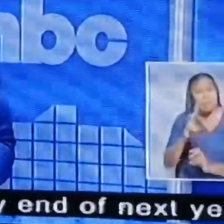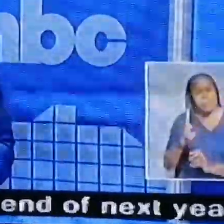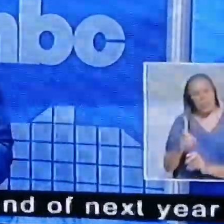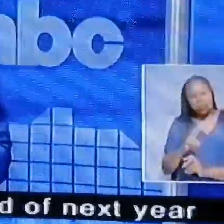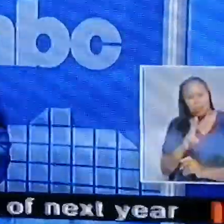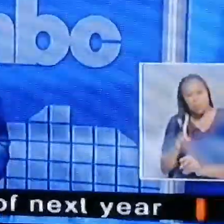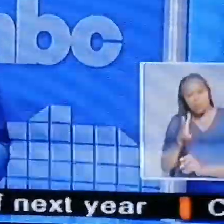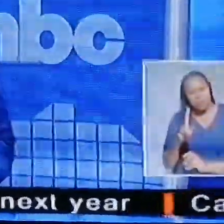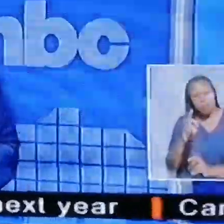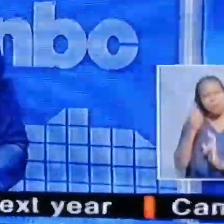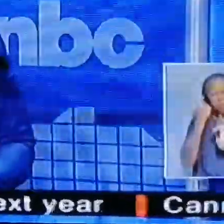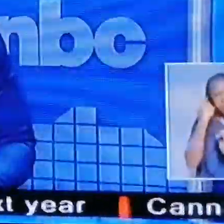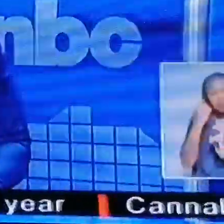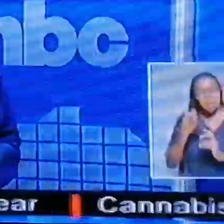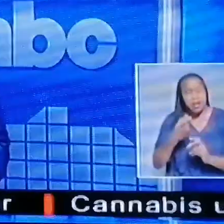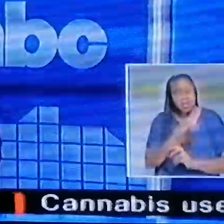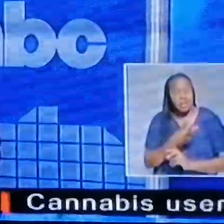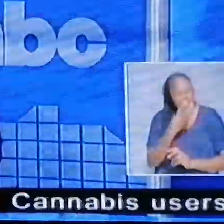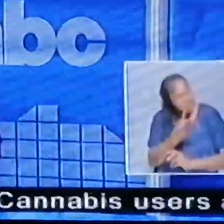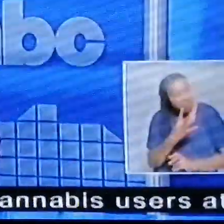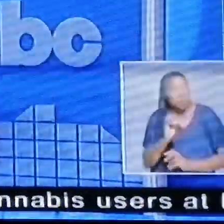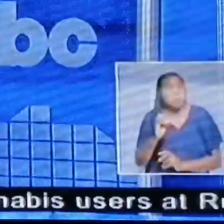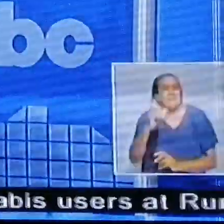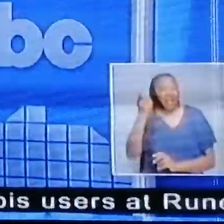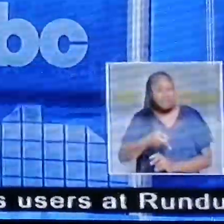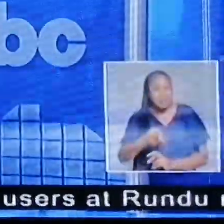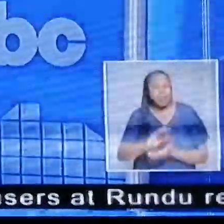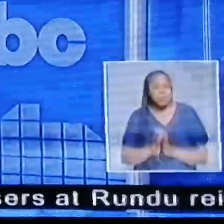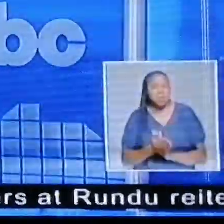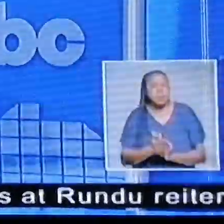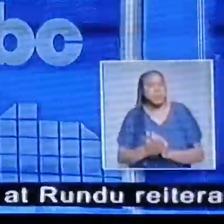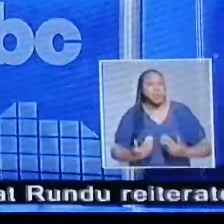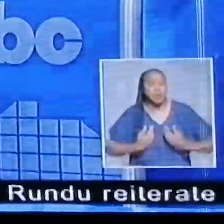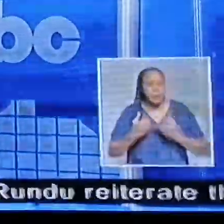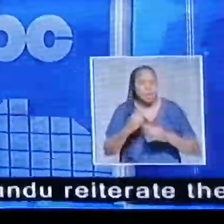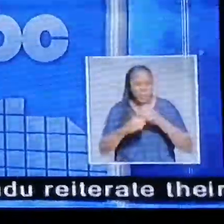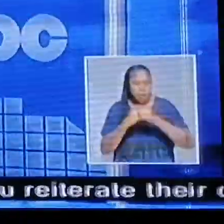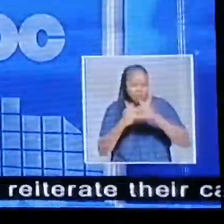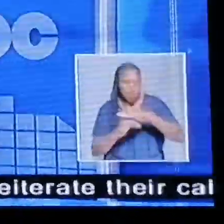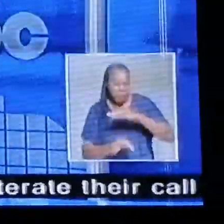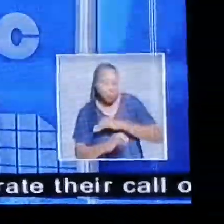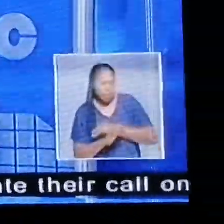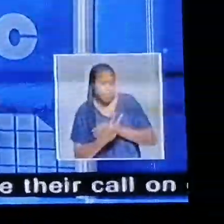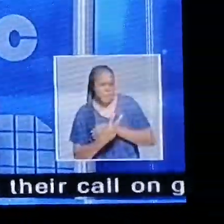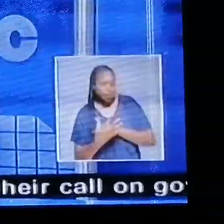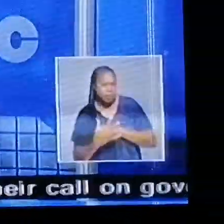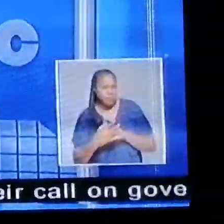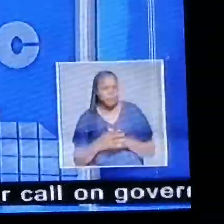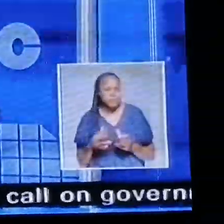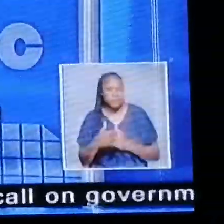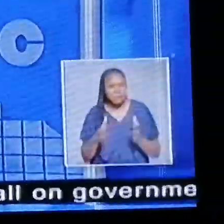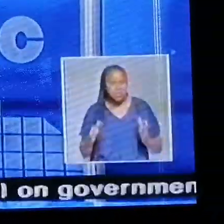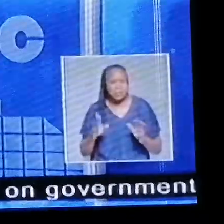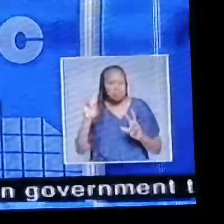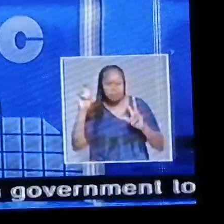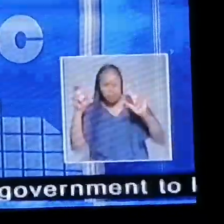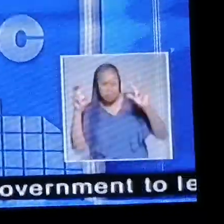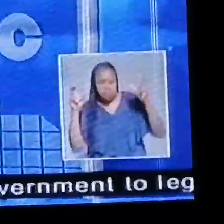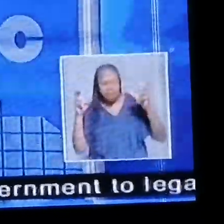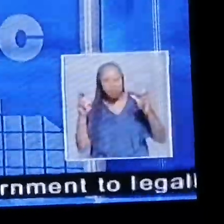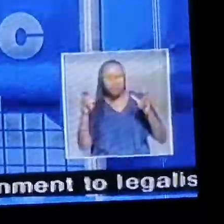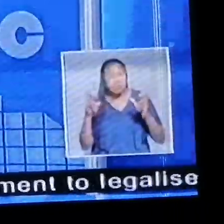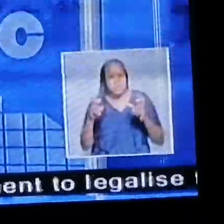those ministers will be young people under the age of 35. Dr. Itula said this during the launch of what he called a, quote, People's